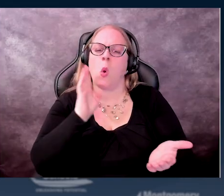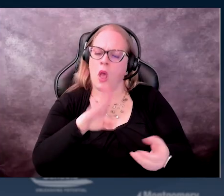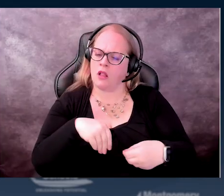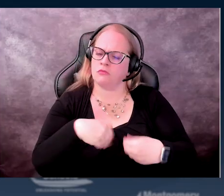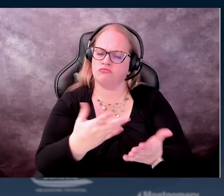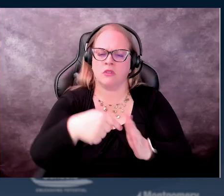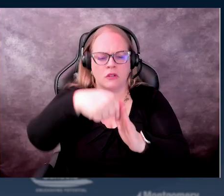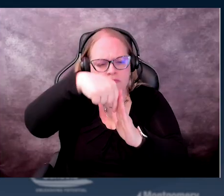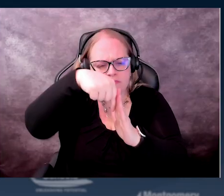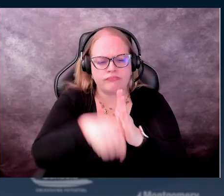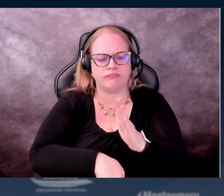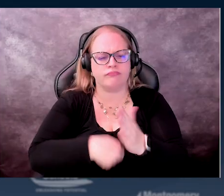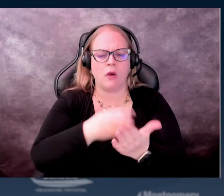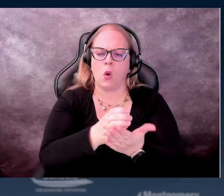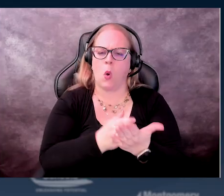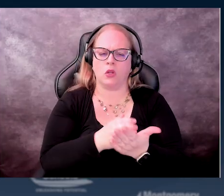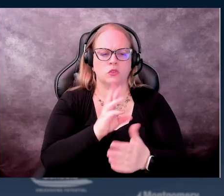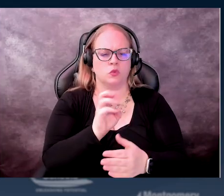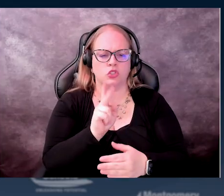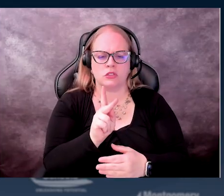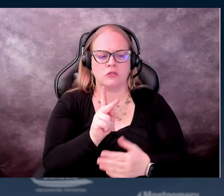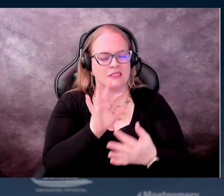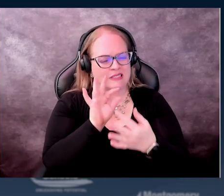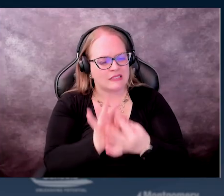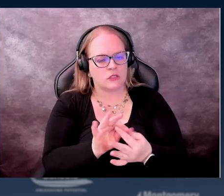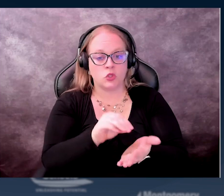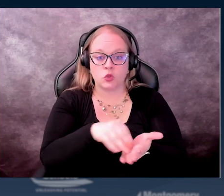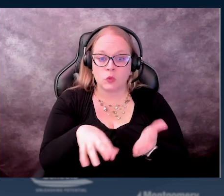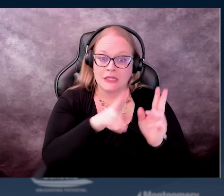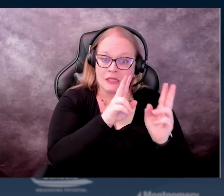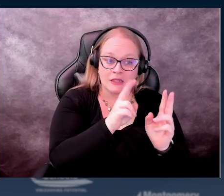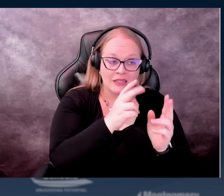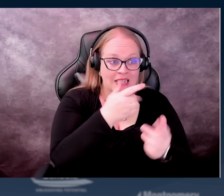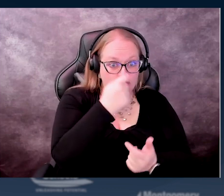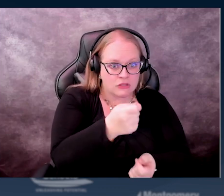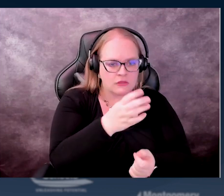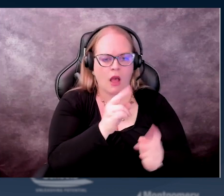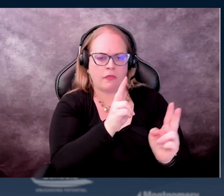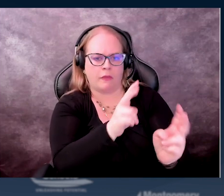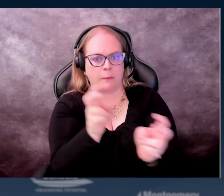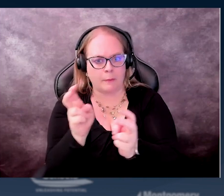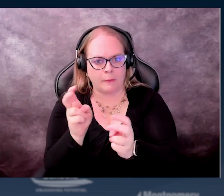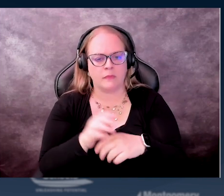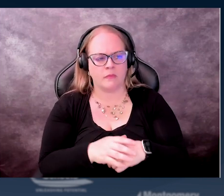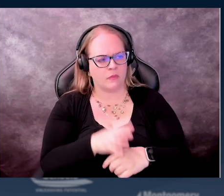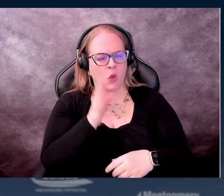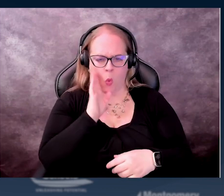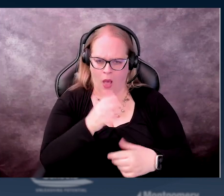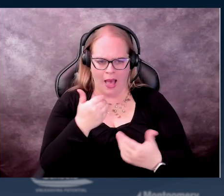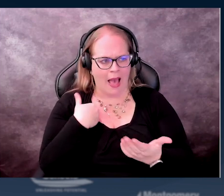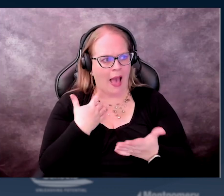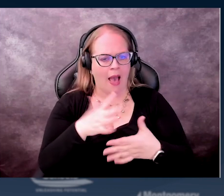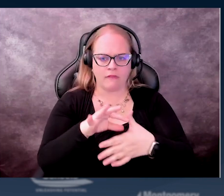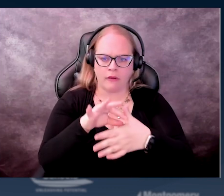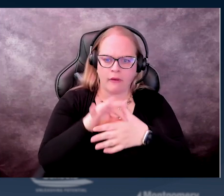will have clear, relevant connections between the program content, career interests, and, of course, continuing on in further